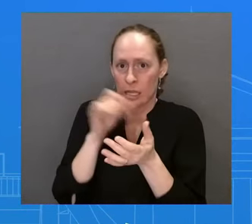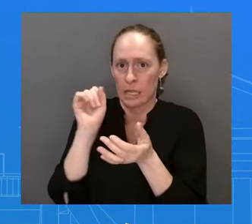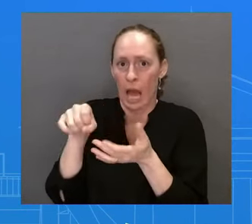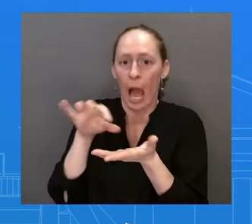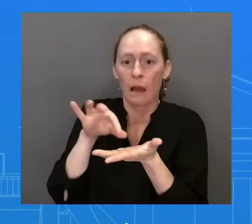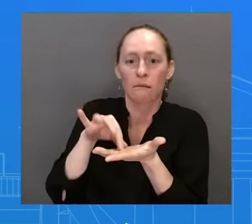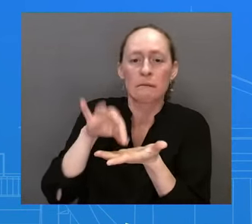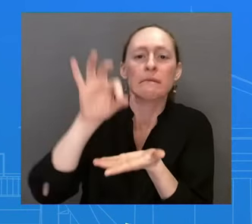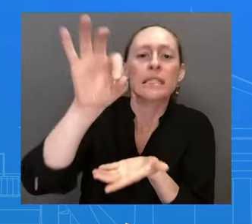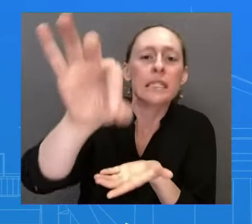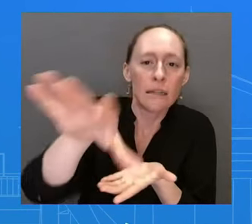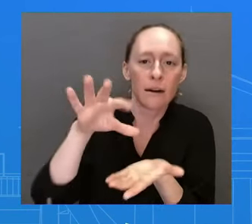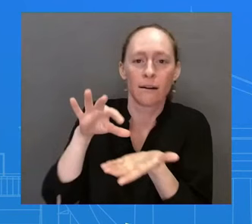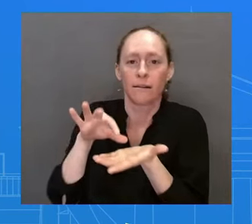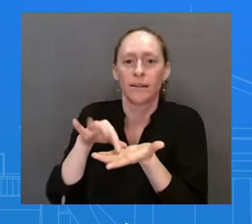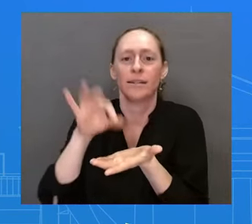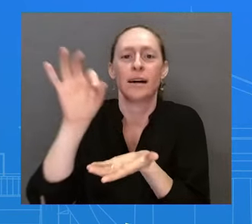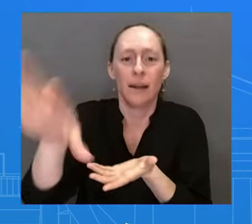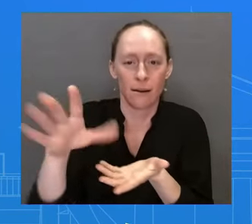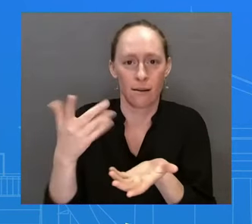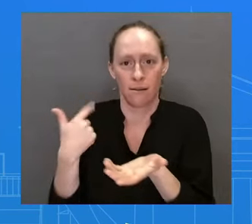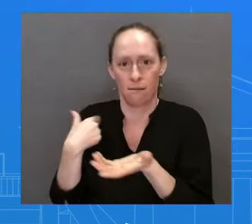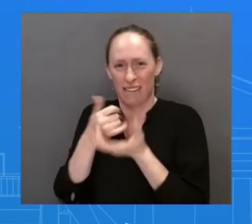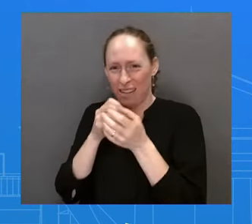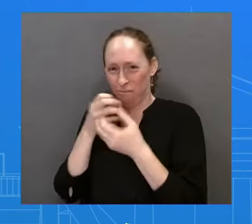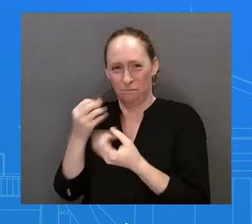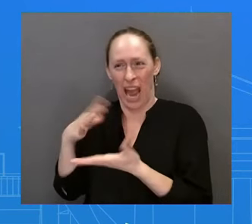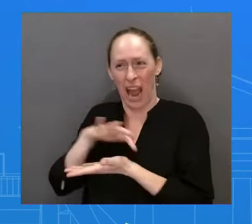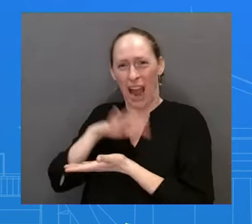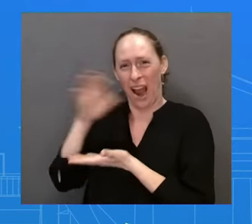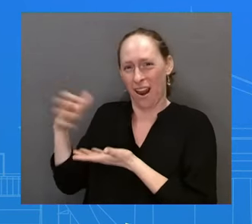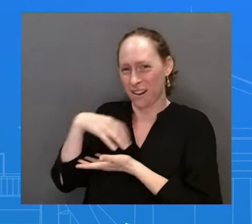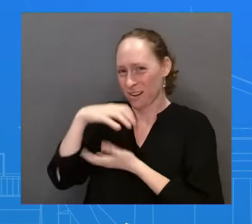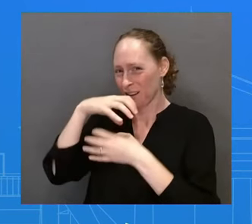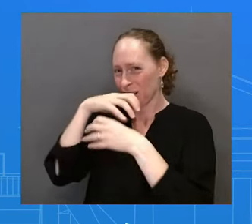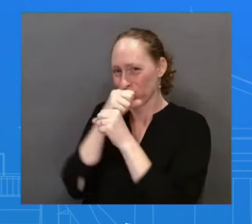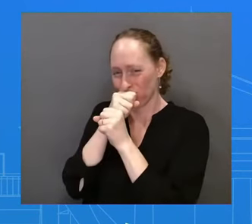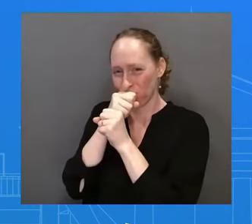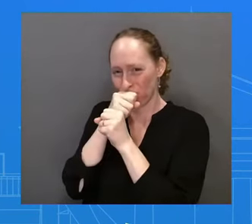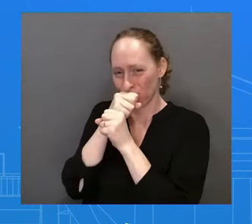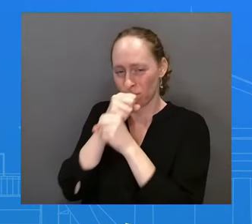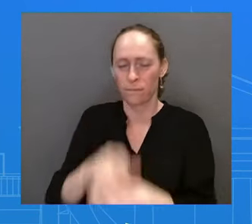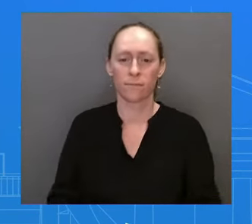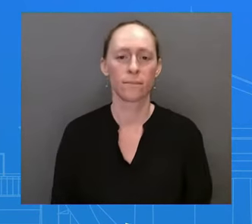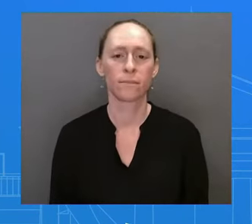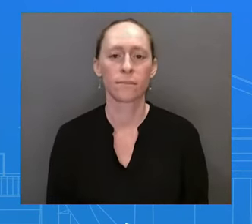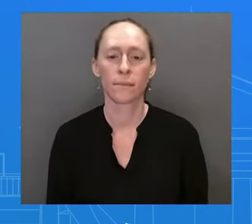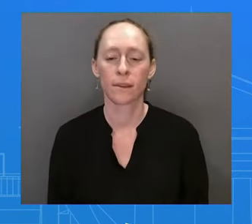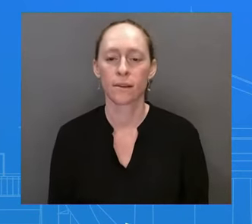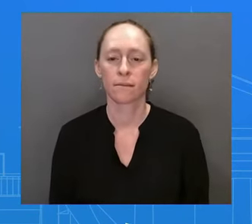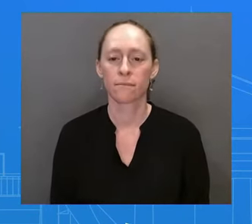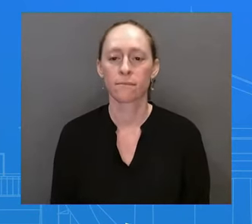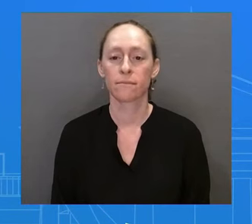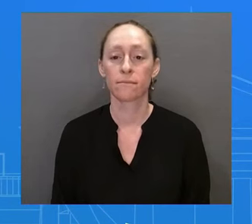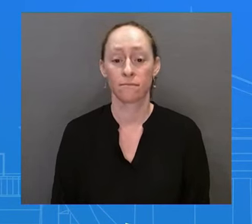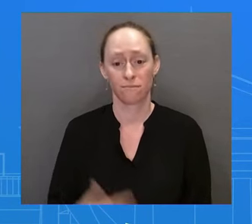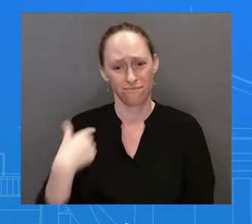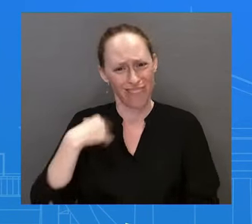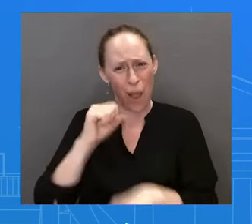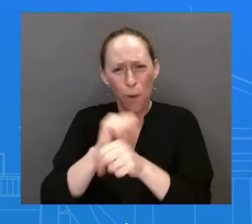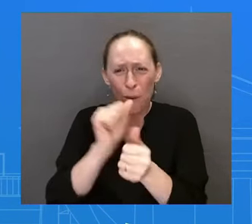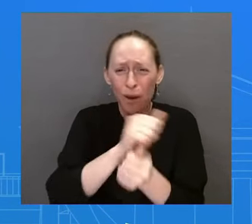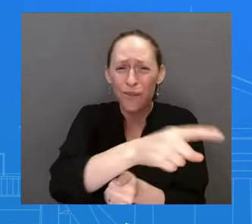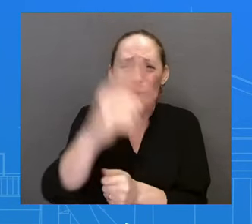who works with all of you on lots of different sensitive stories, I wasn't about, in any way, shape, or